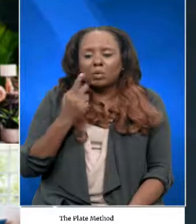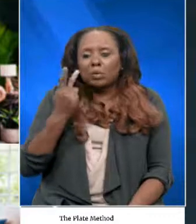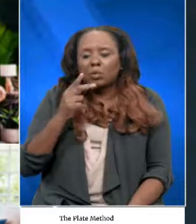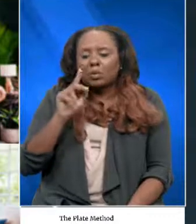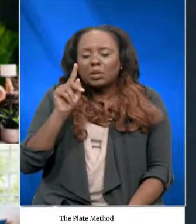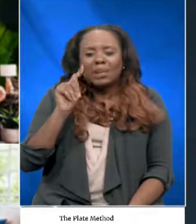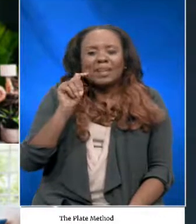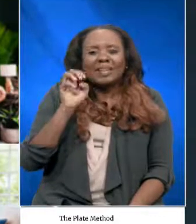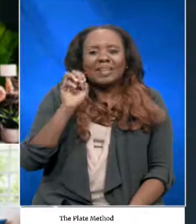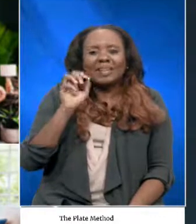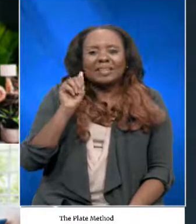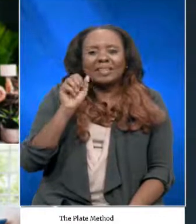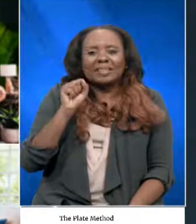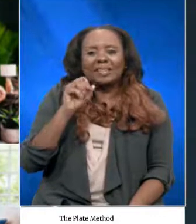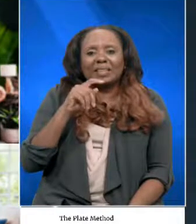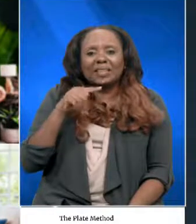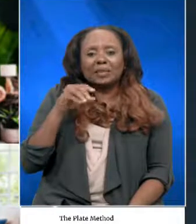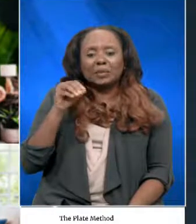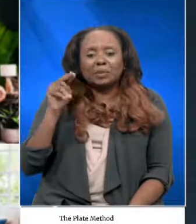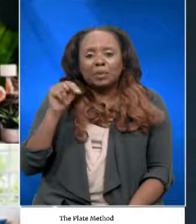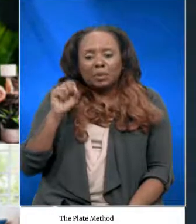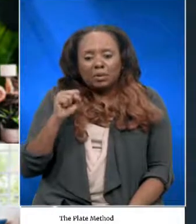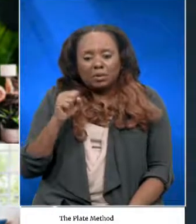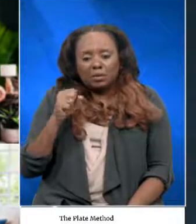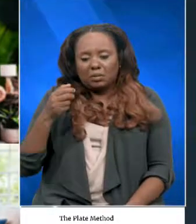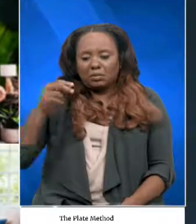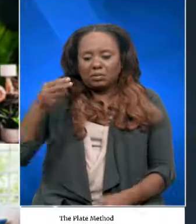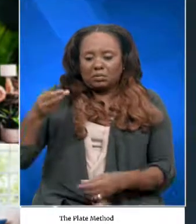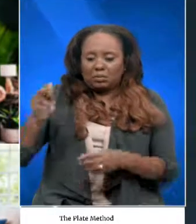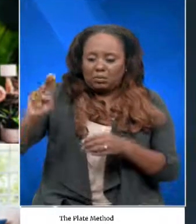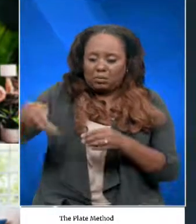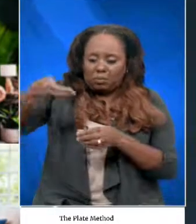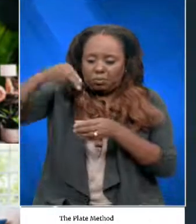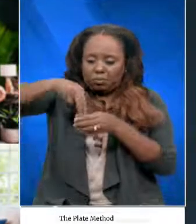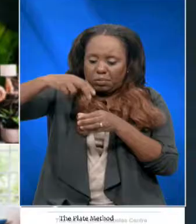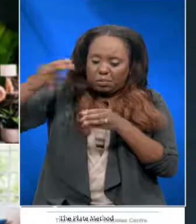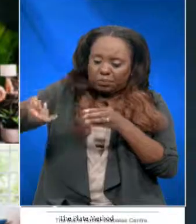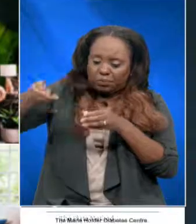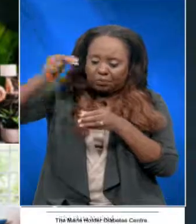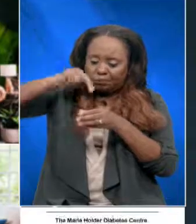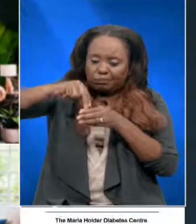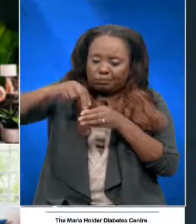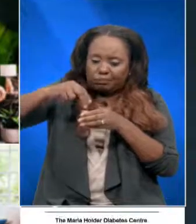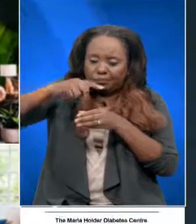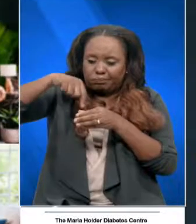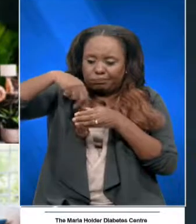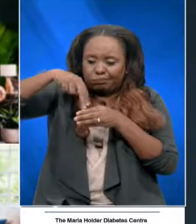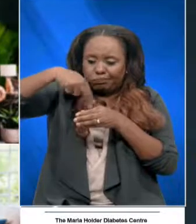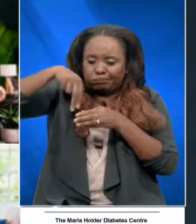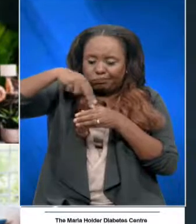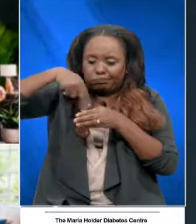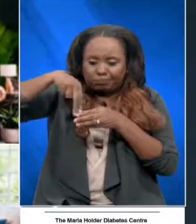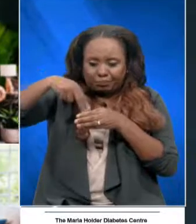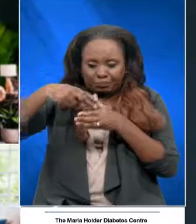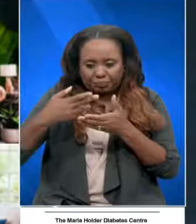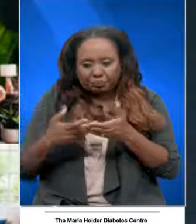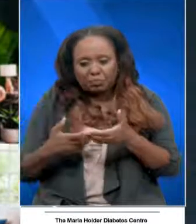mix a teaspoon to drink for indigestion. So want to, in my opinion, don't go